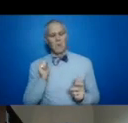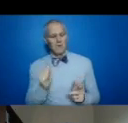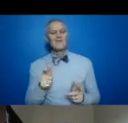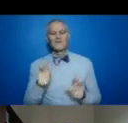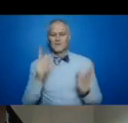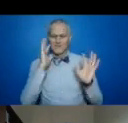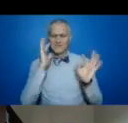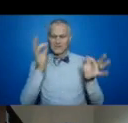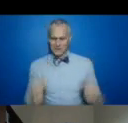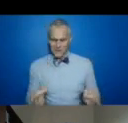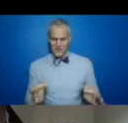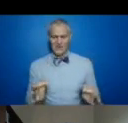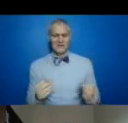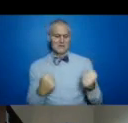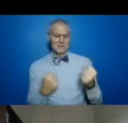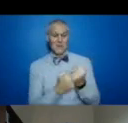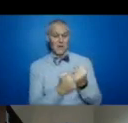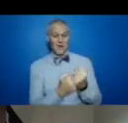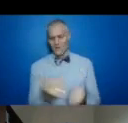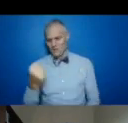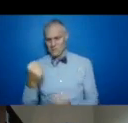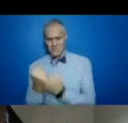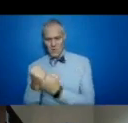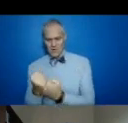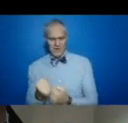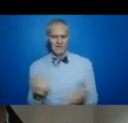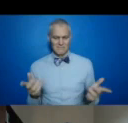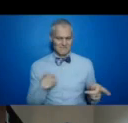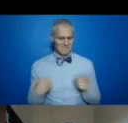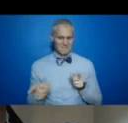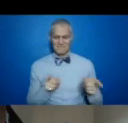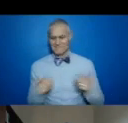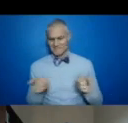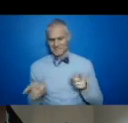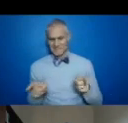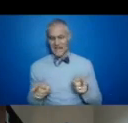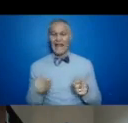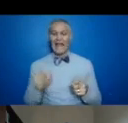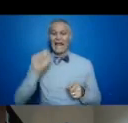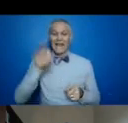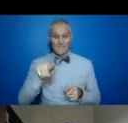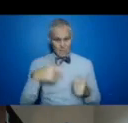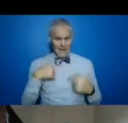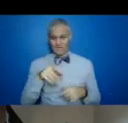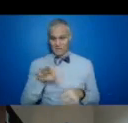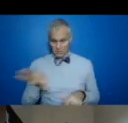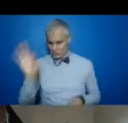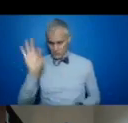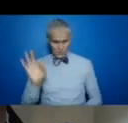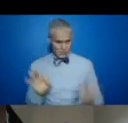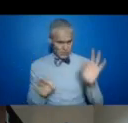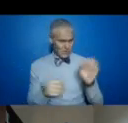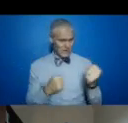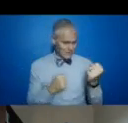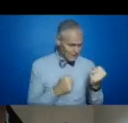a choice to support one of those narratives or the other. If you have a choice to support the counter narrative,